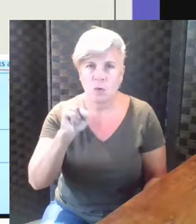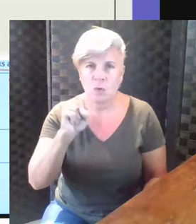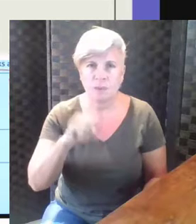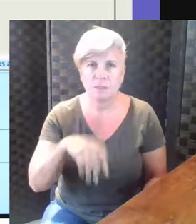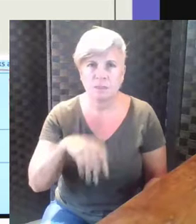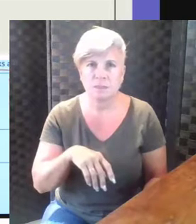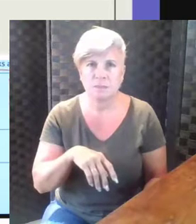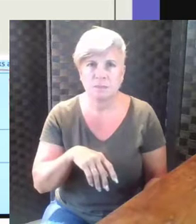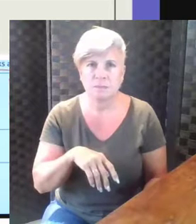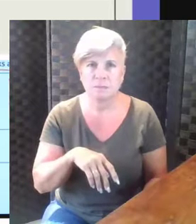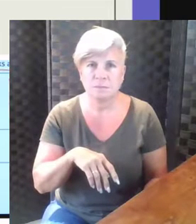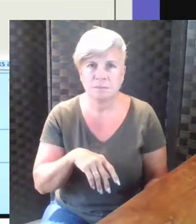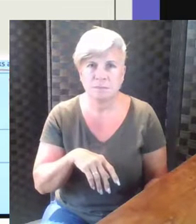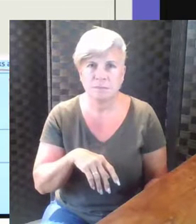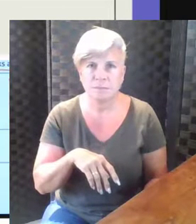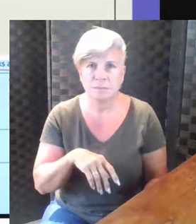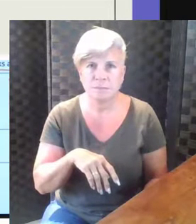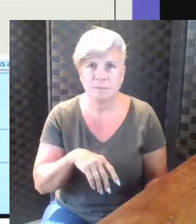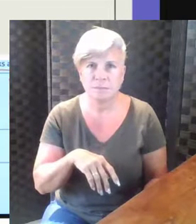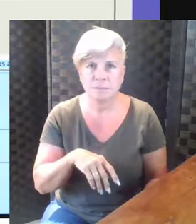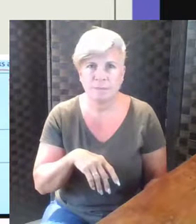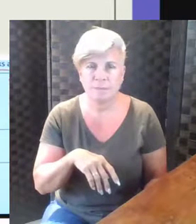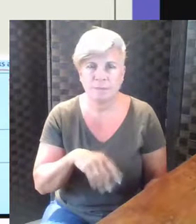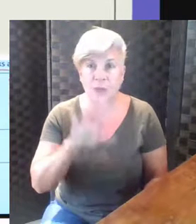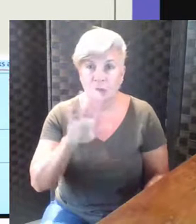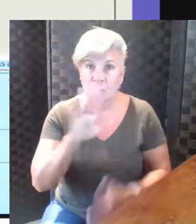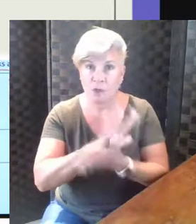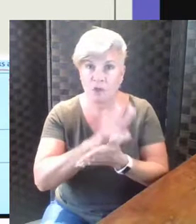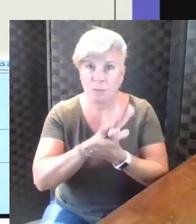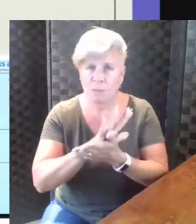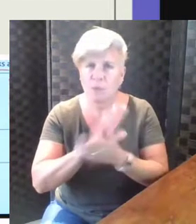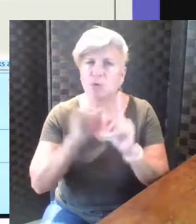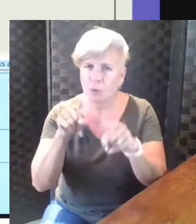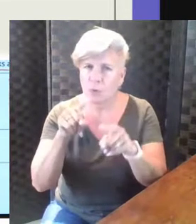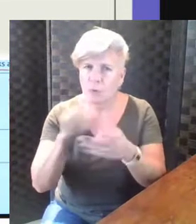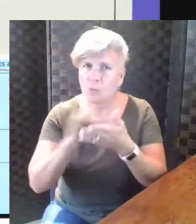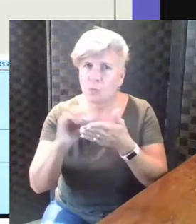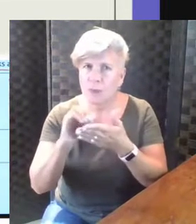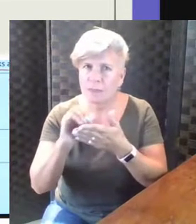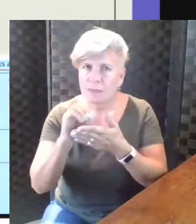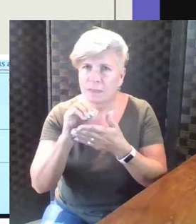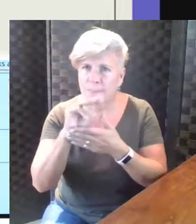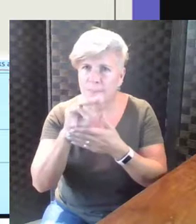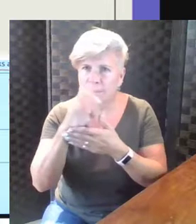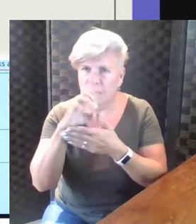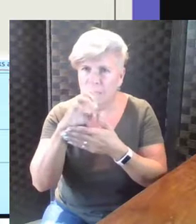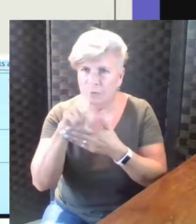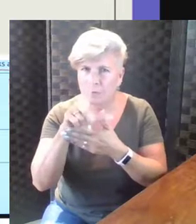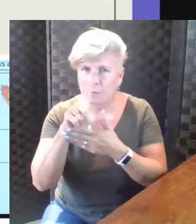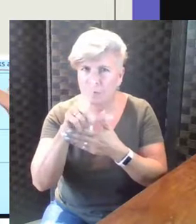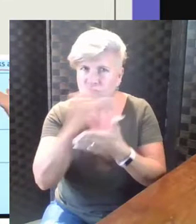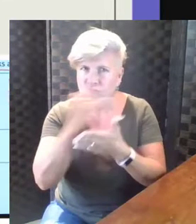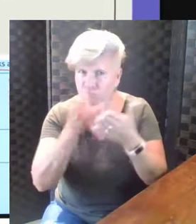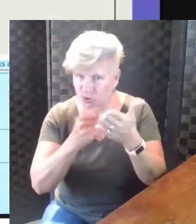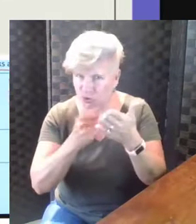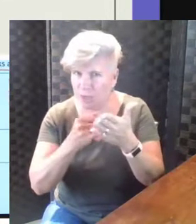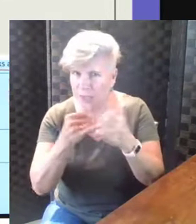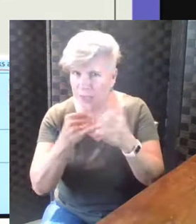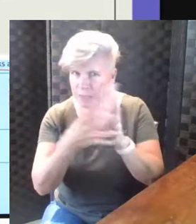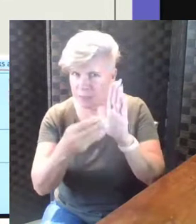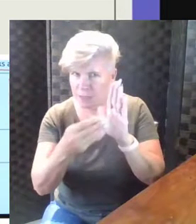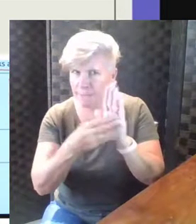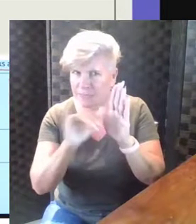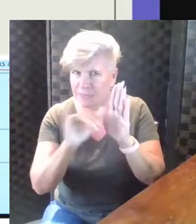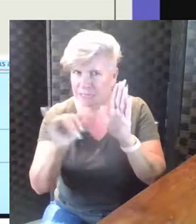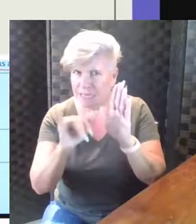and 4 more ones. Okay? On your paper, I want you to go ahead and write the model, just like I've done. Make sure you have